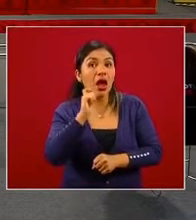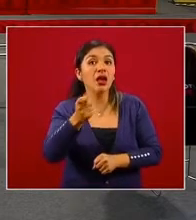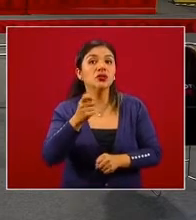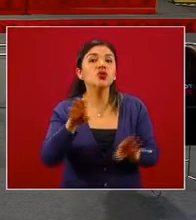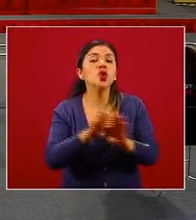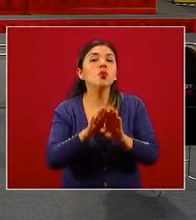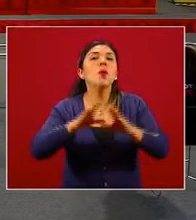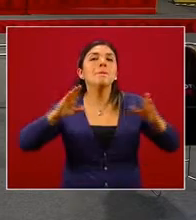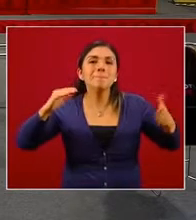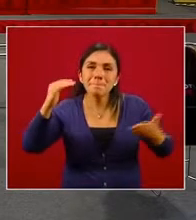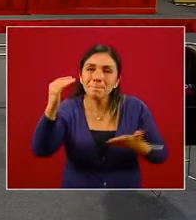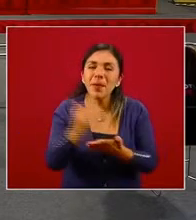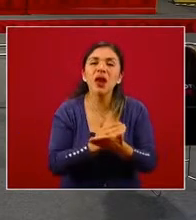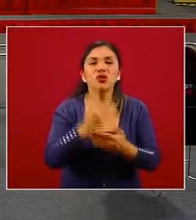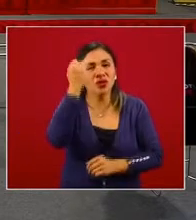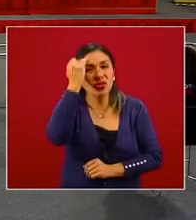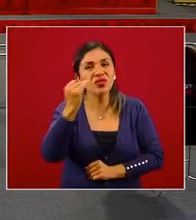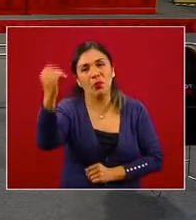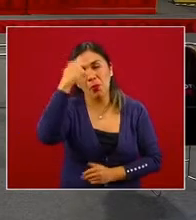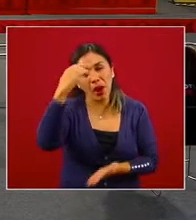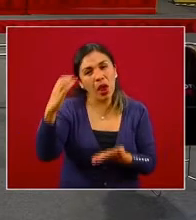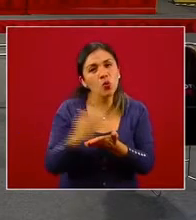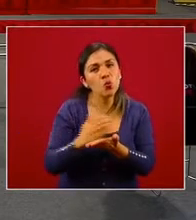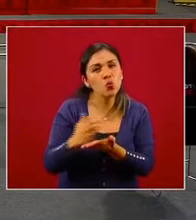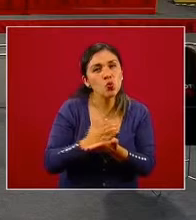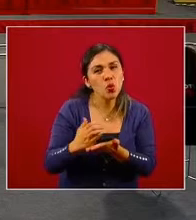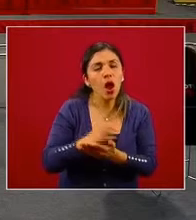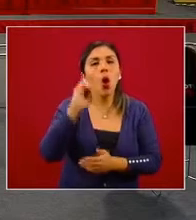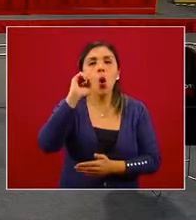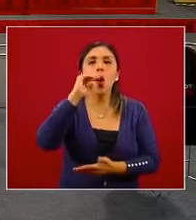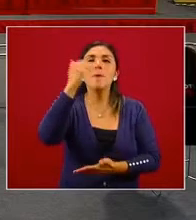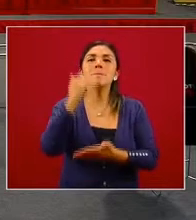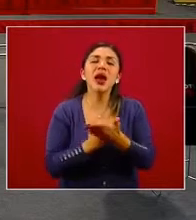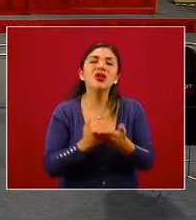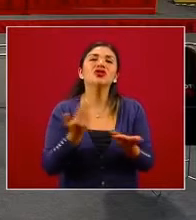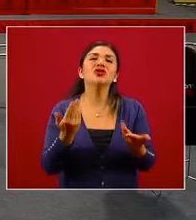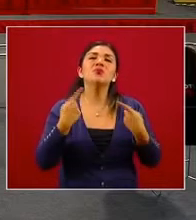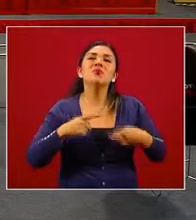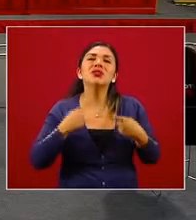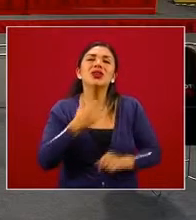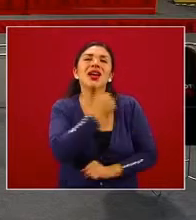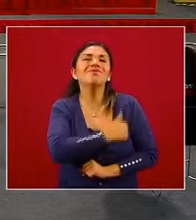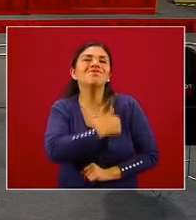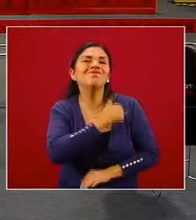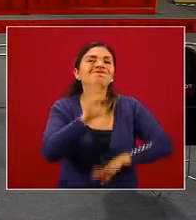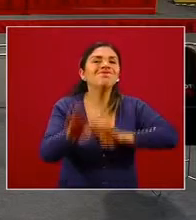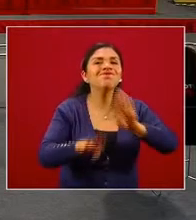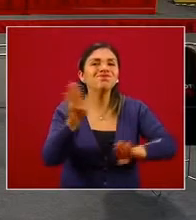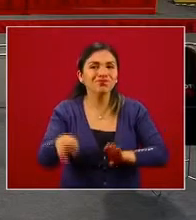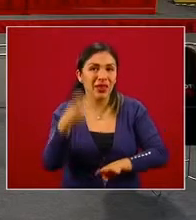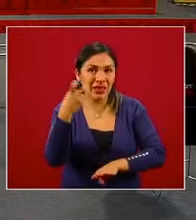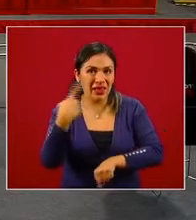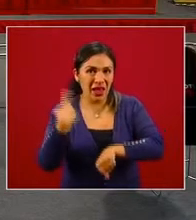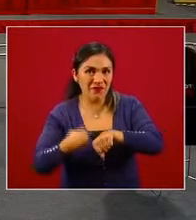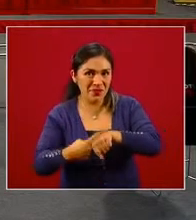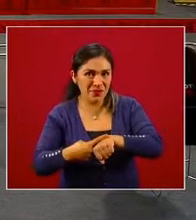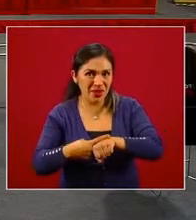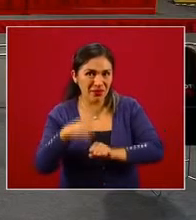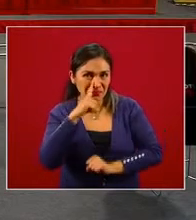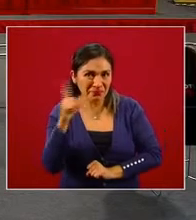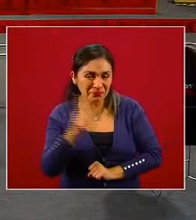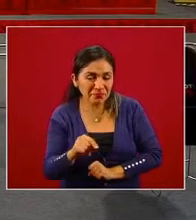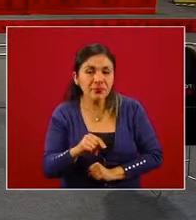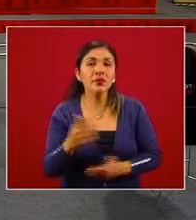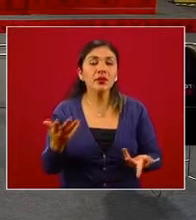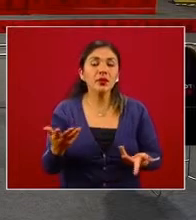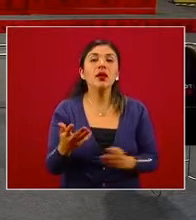case, in this situation, would reduce the recovery time or would reduce the unfavorable effects of